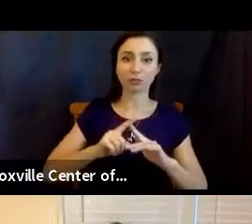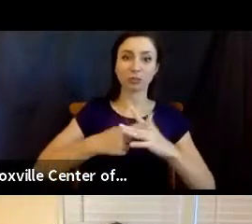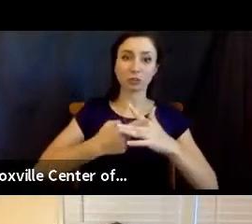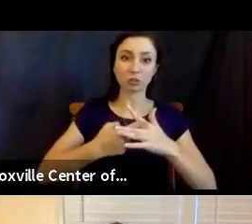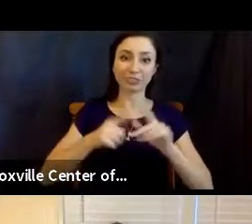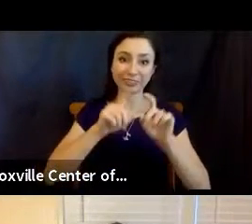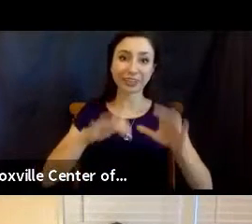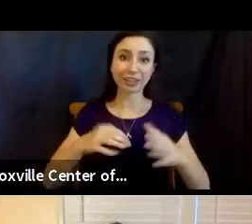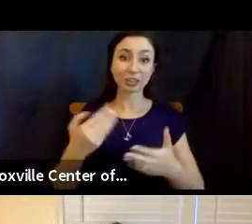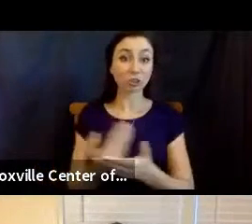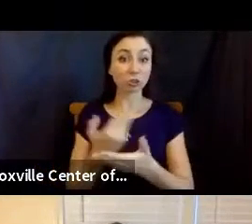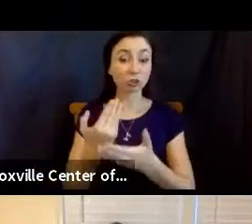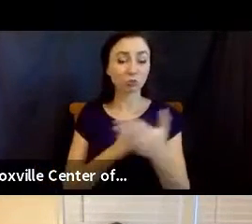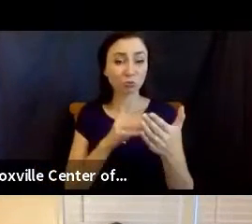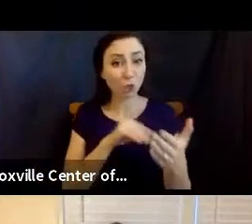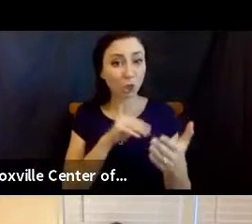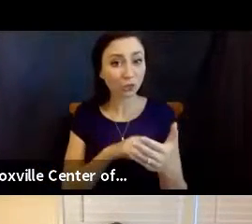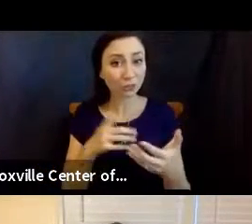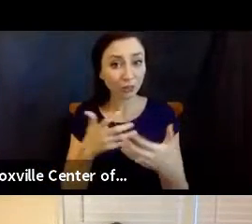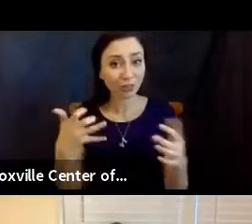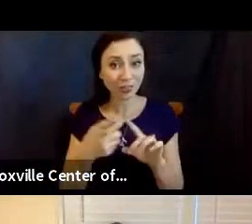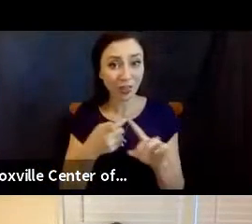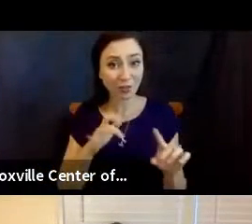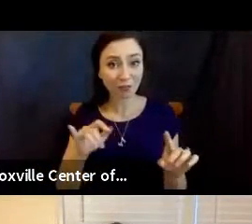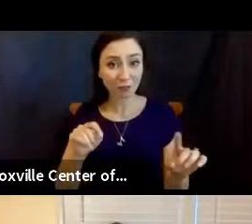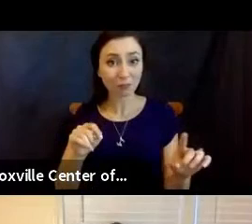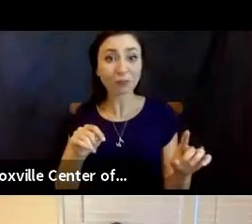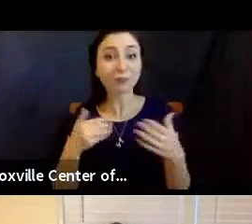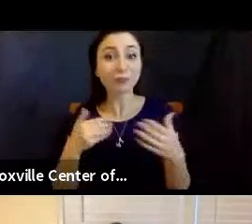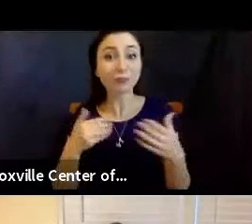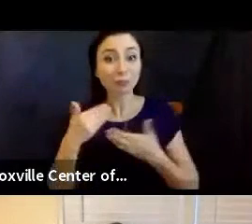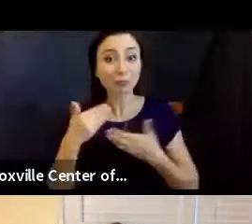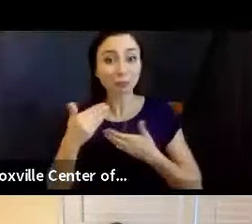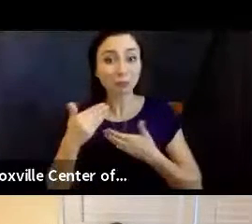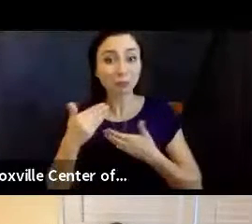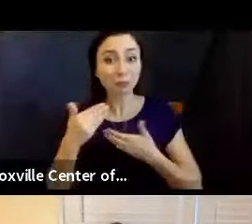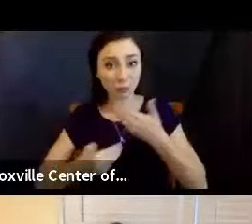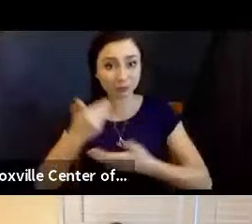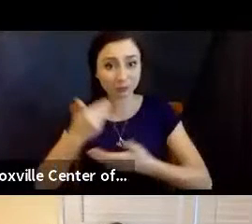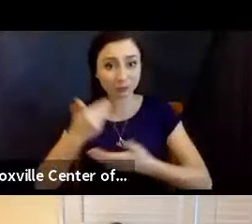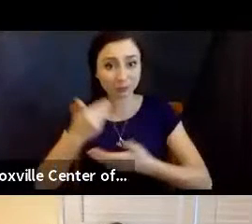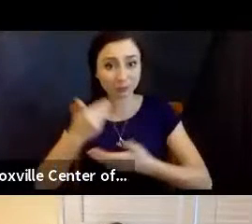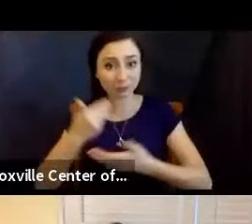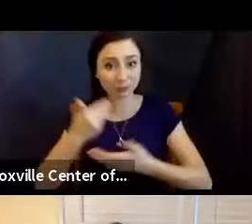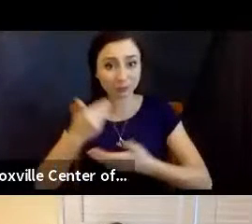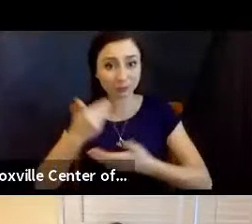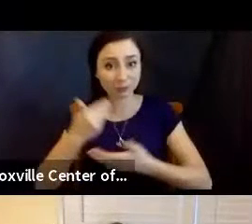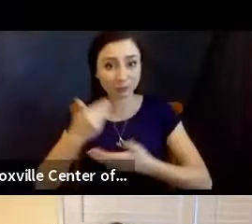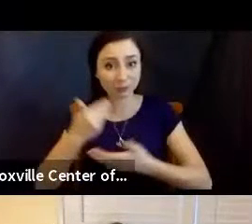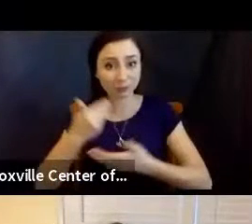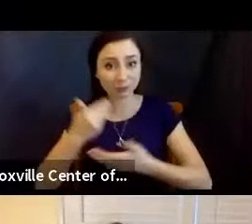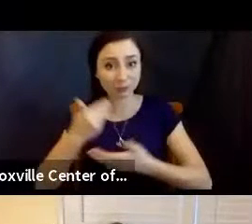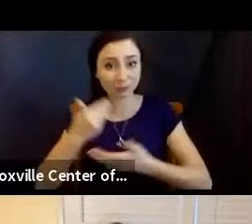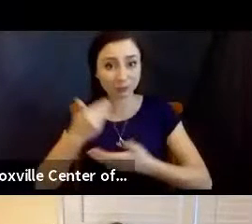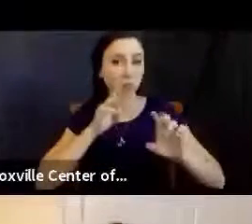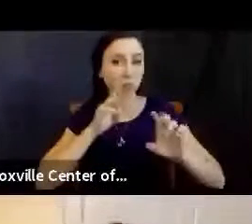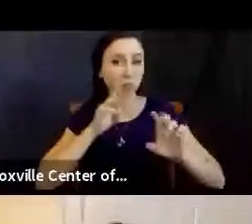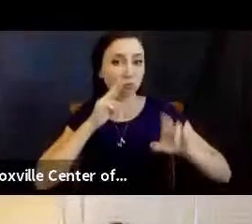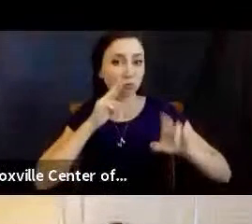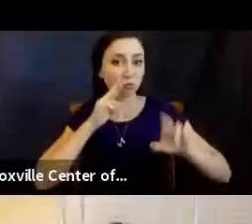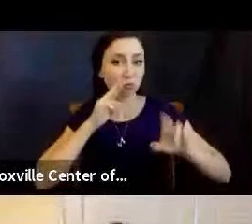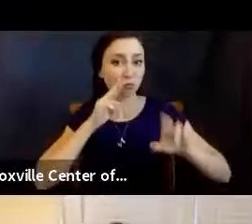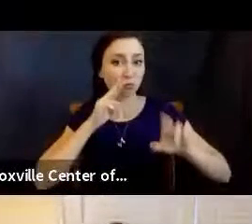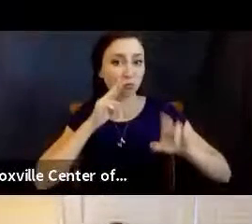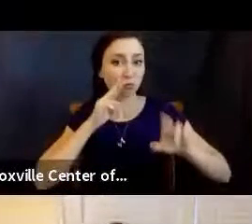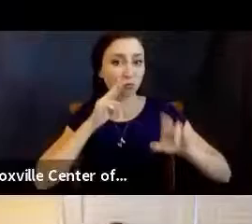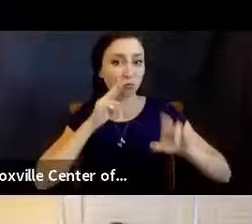and we're learning a lot as we proceed and as we evaluate our results and